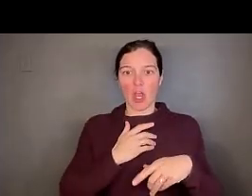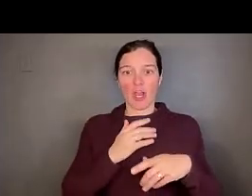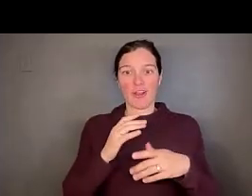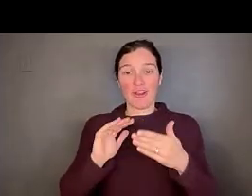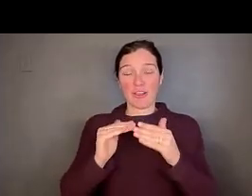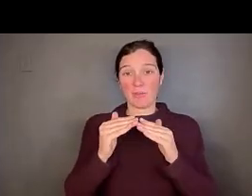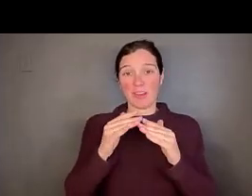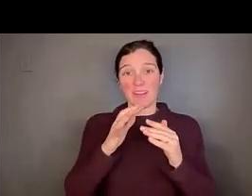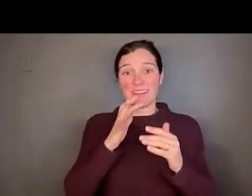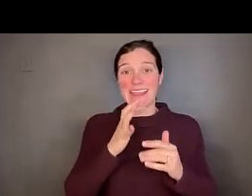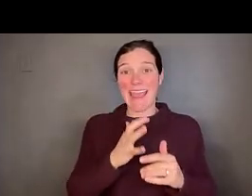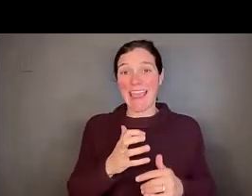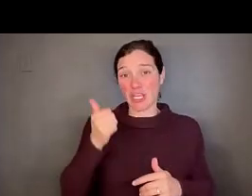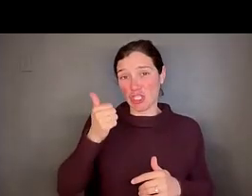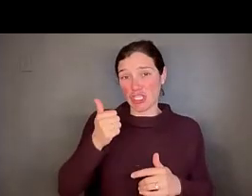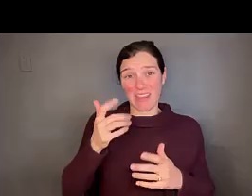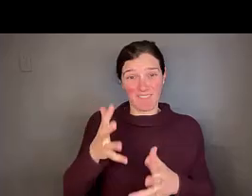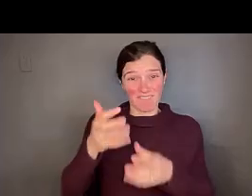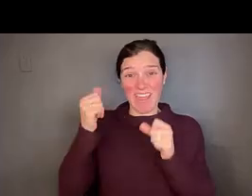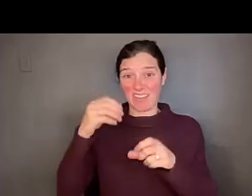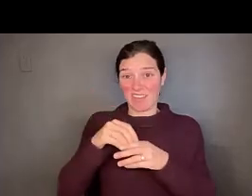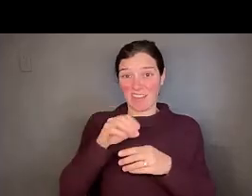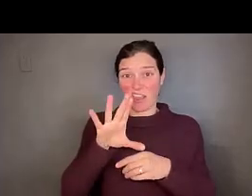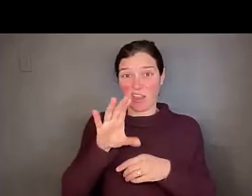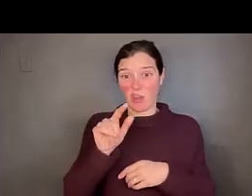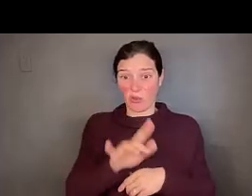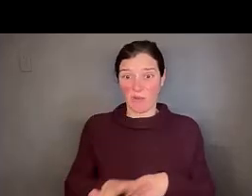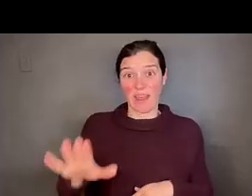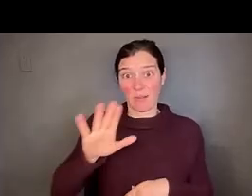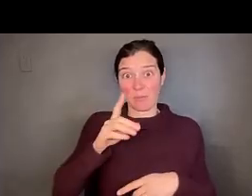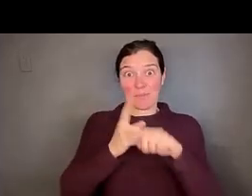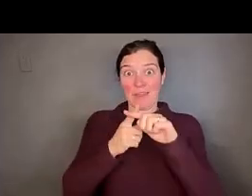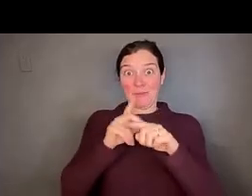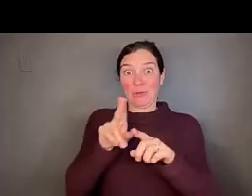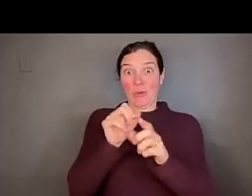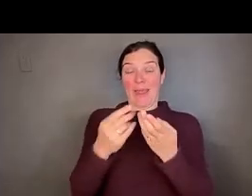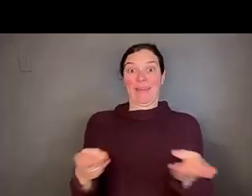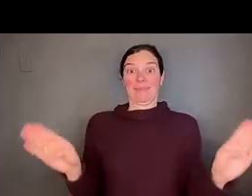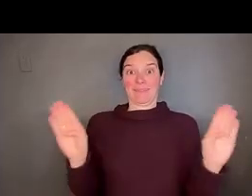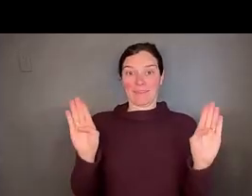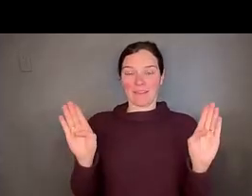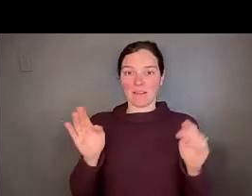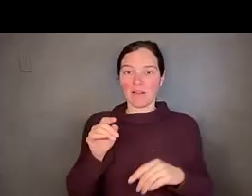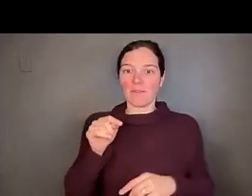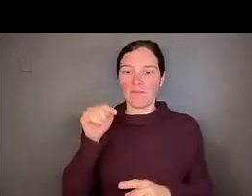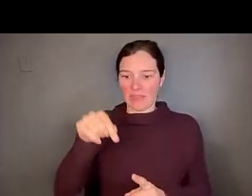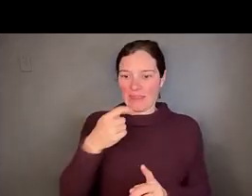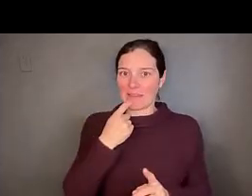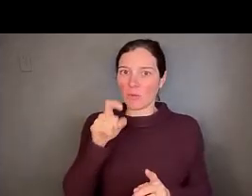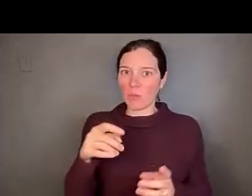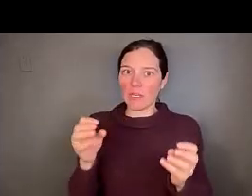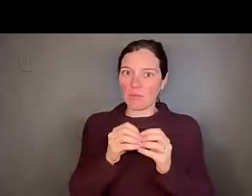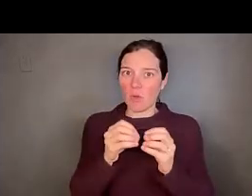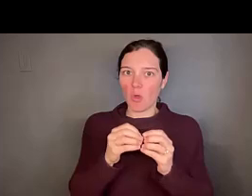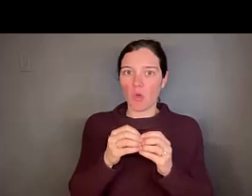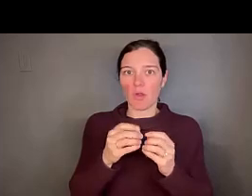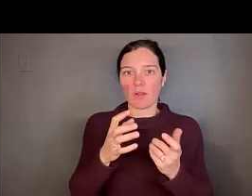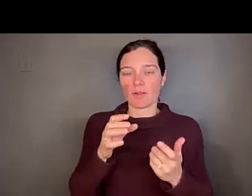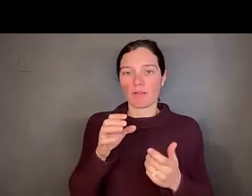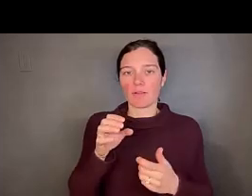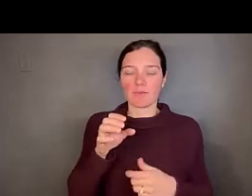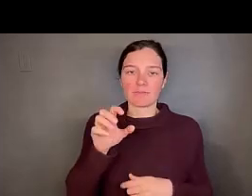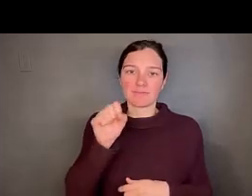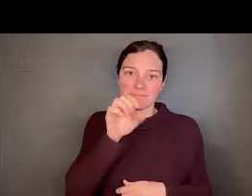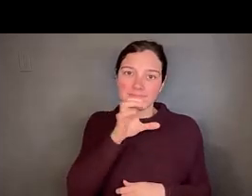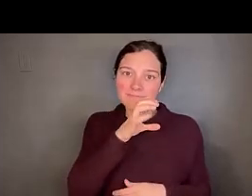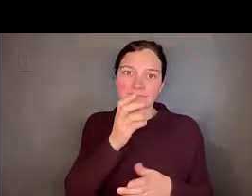rapidly aging community in Colorado, along with the whole U.S. And they said, we need more geriatric care,